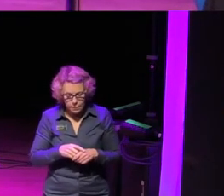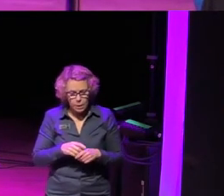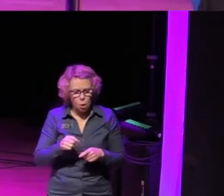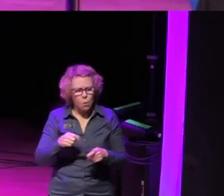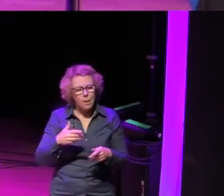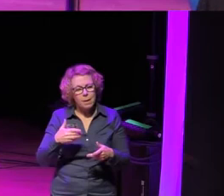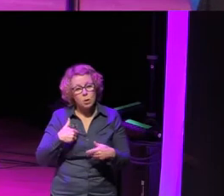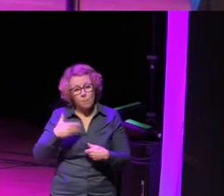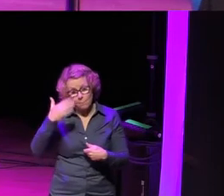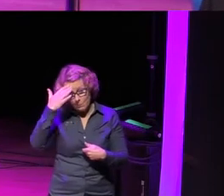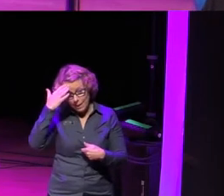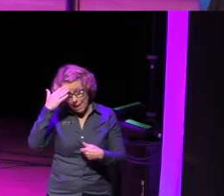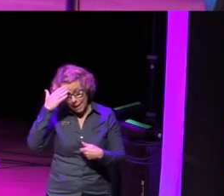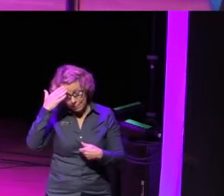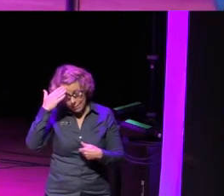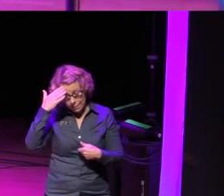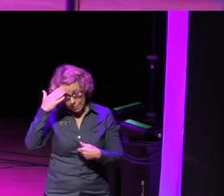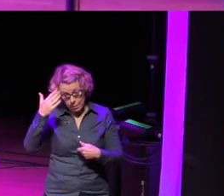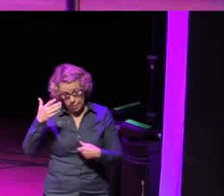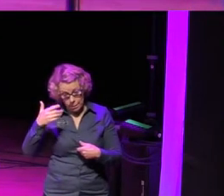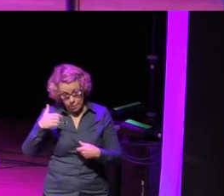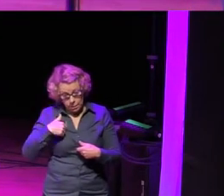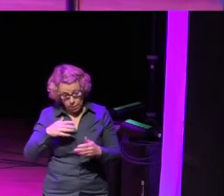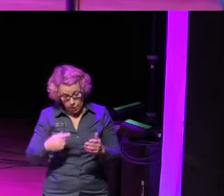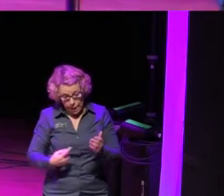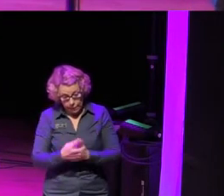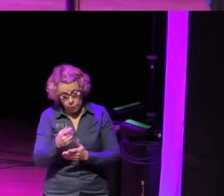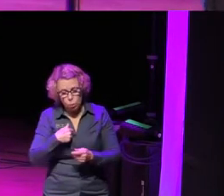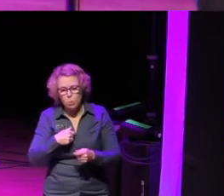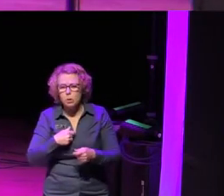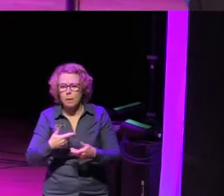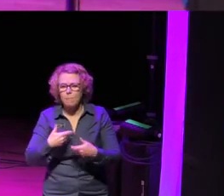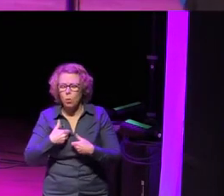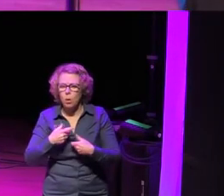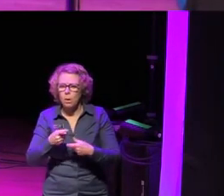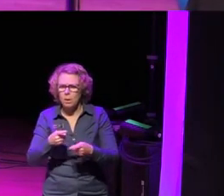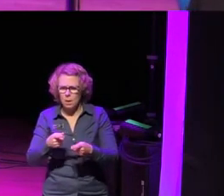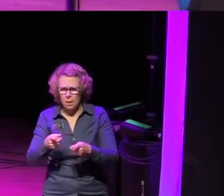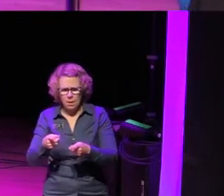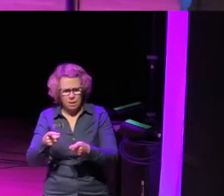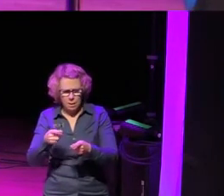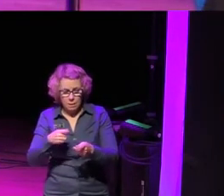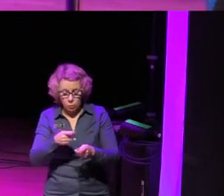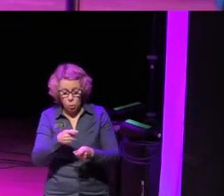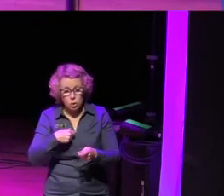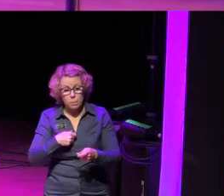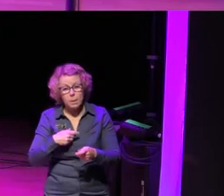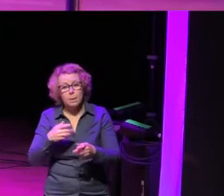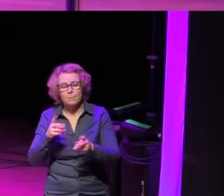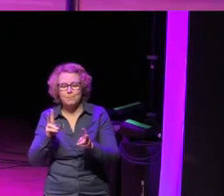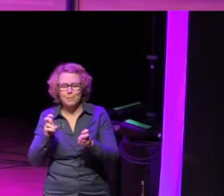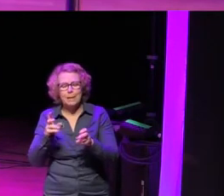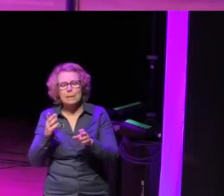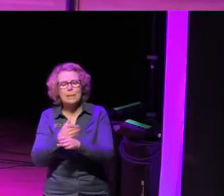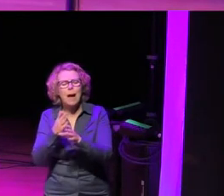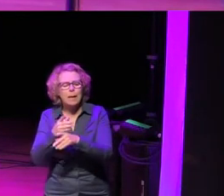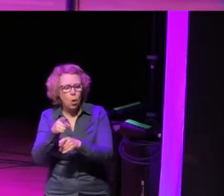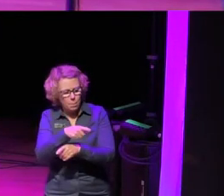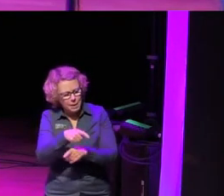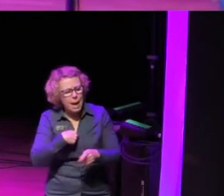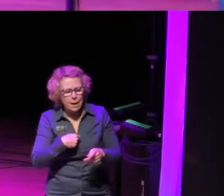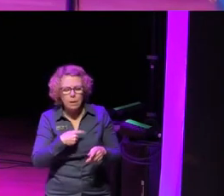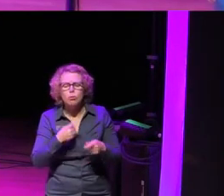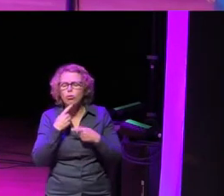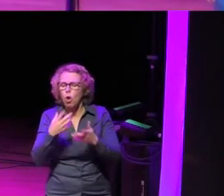happening, for example, in a cargo, you need somebody actually telling you about this, that somebody's actually paying the bribe. So whistleblowing systems, and is there a